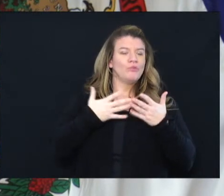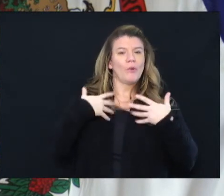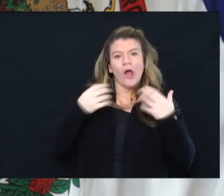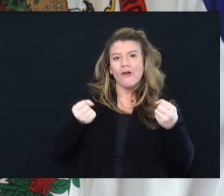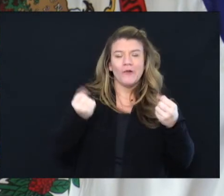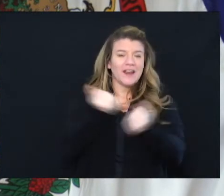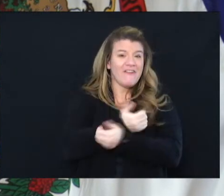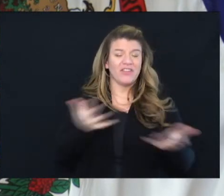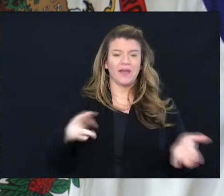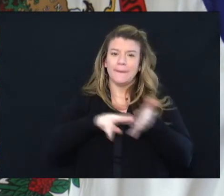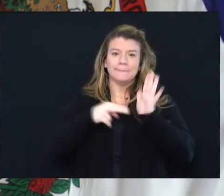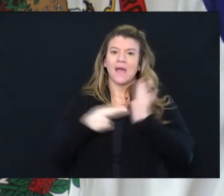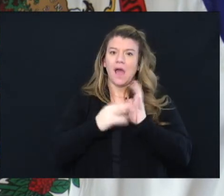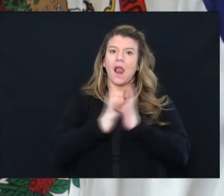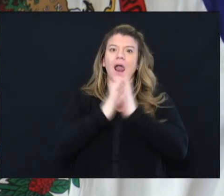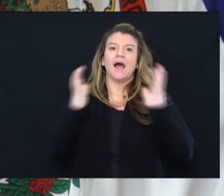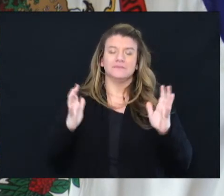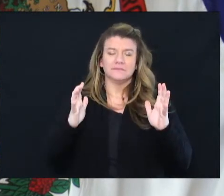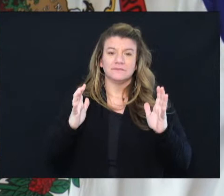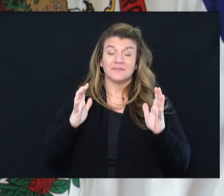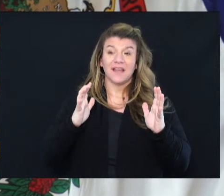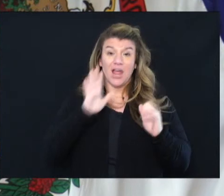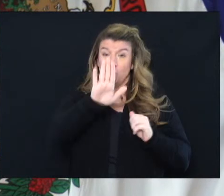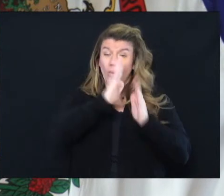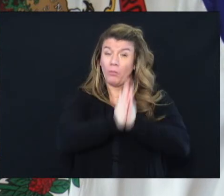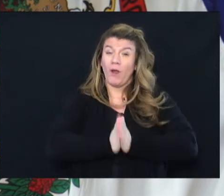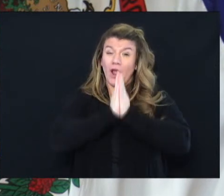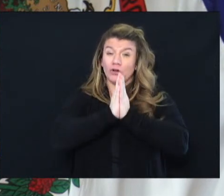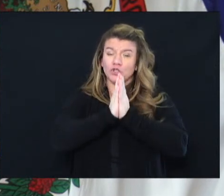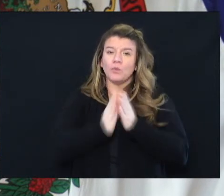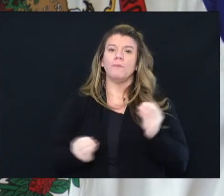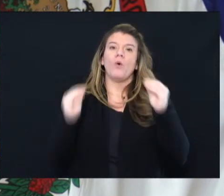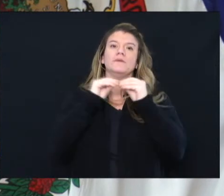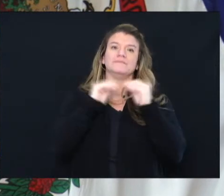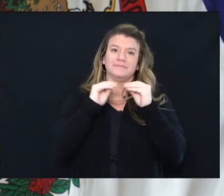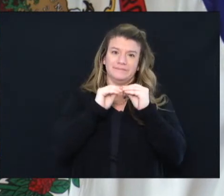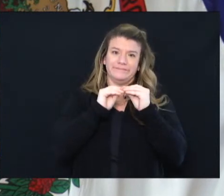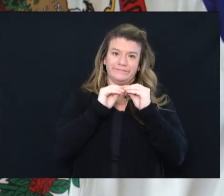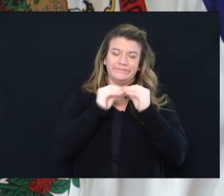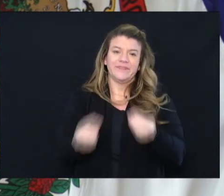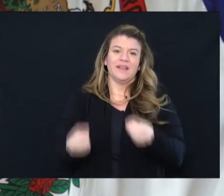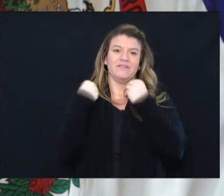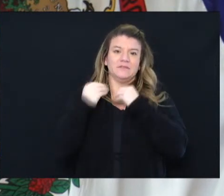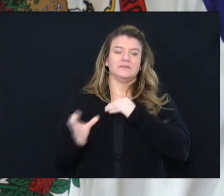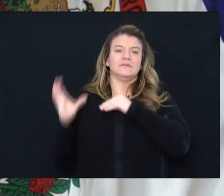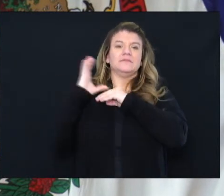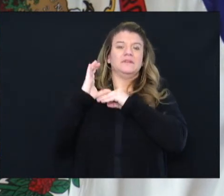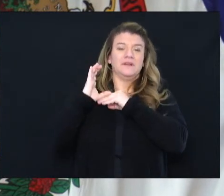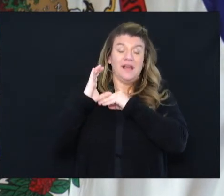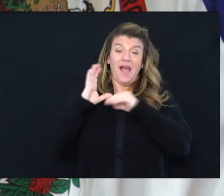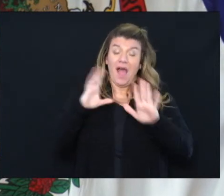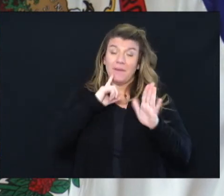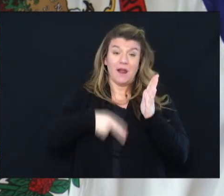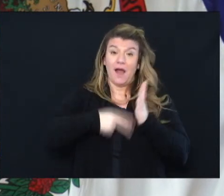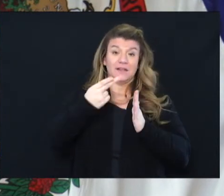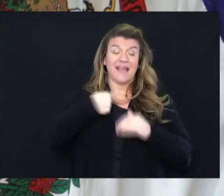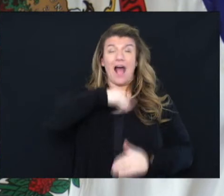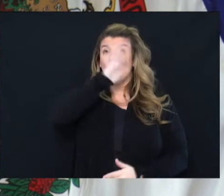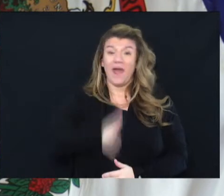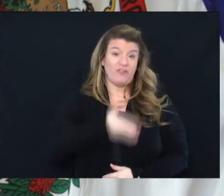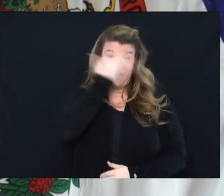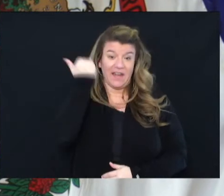and the prayers meant even more, and at the end of the day, no way on earth I'll ever forget